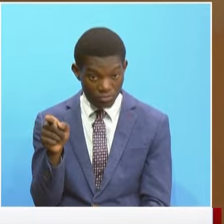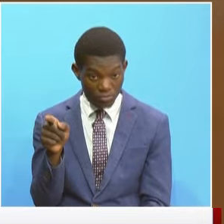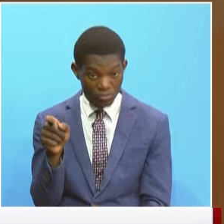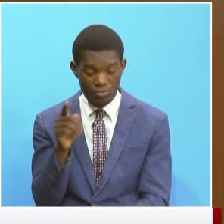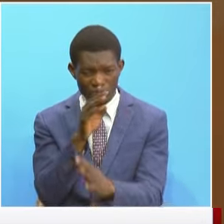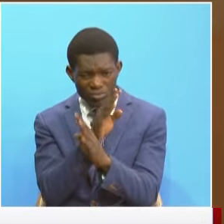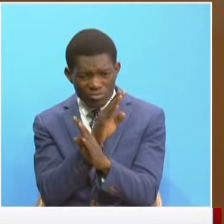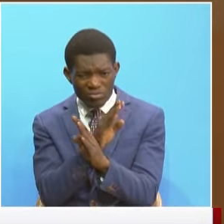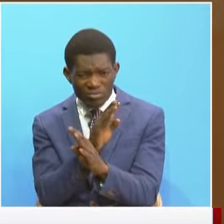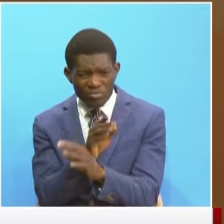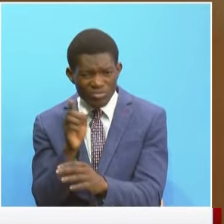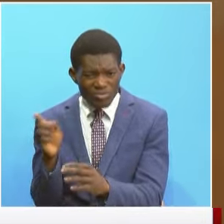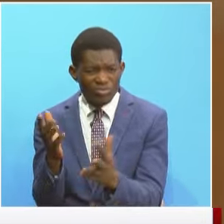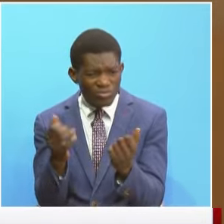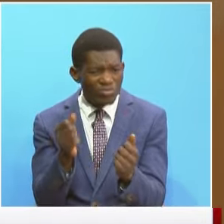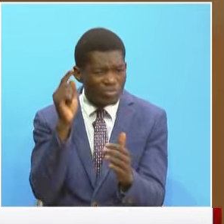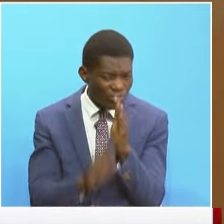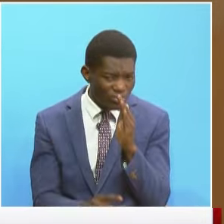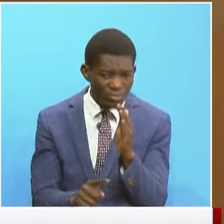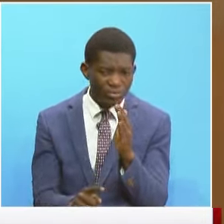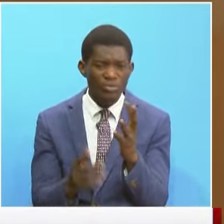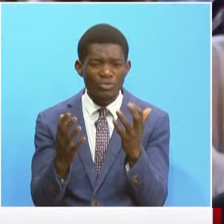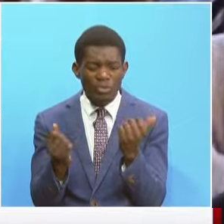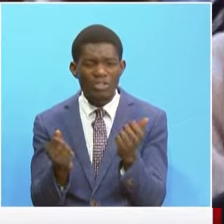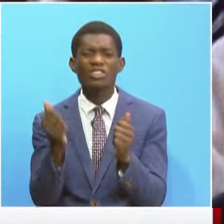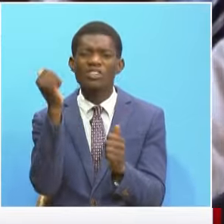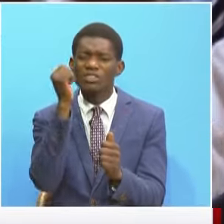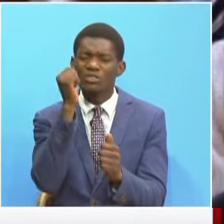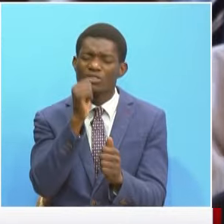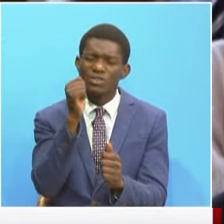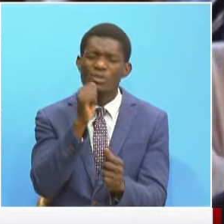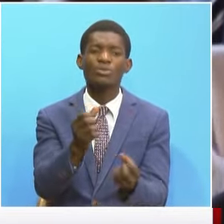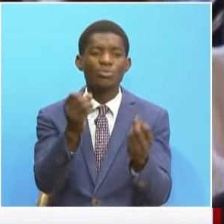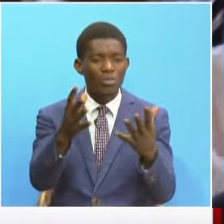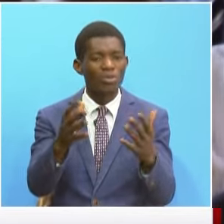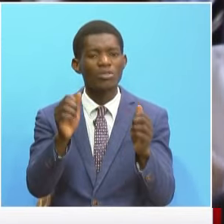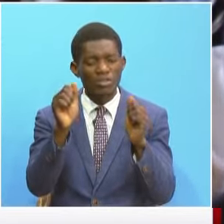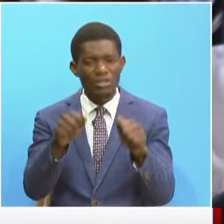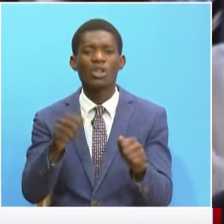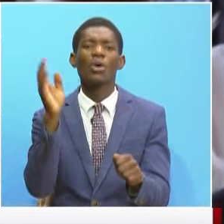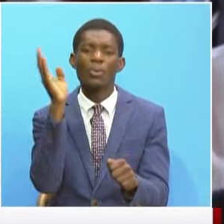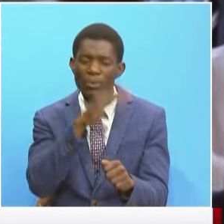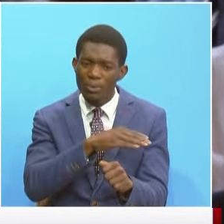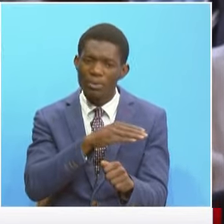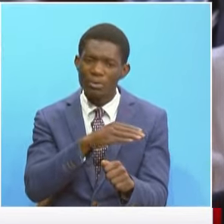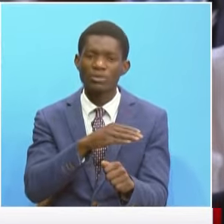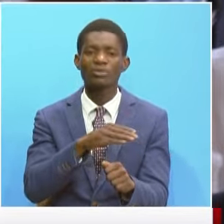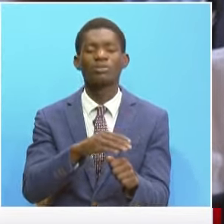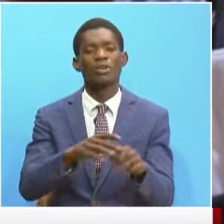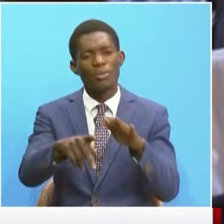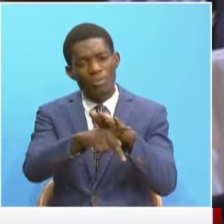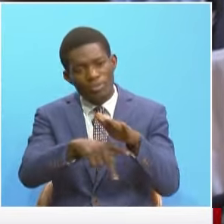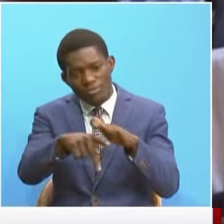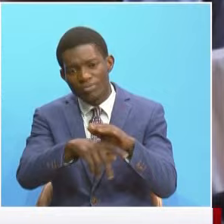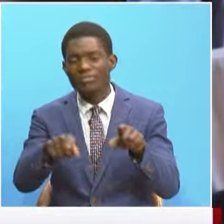see to it that more girls access secondary and indeed tertiary education. It is